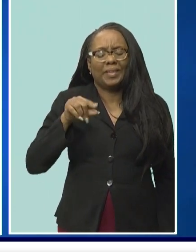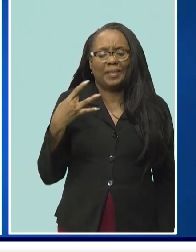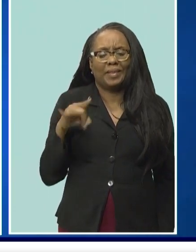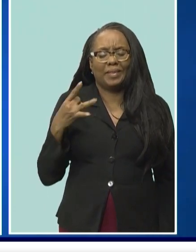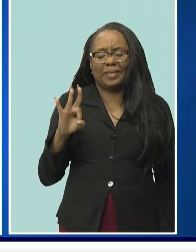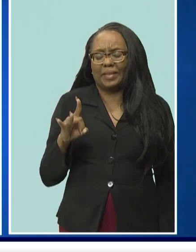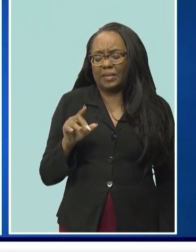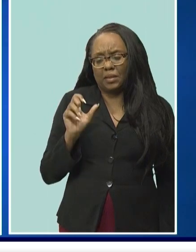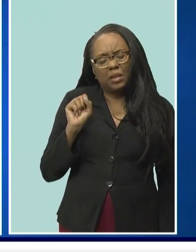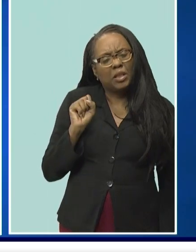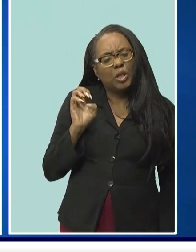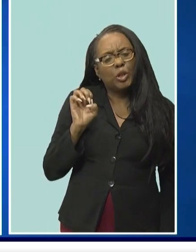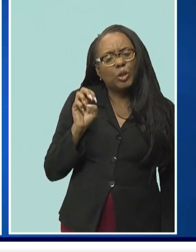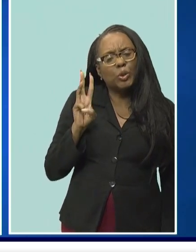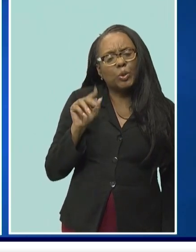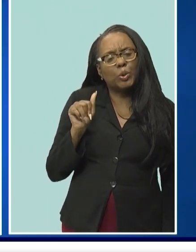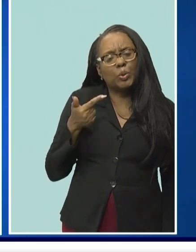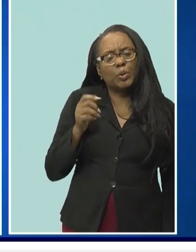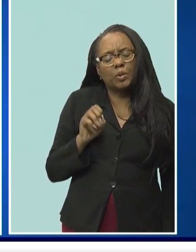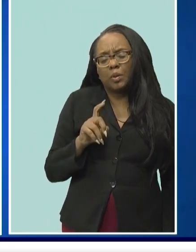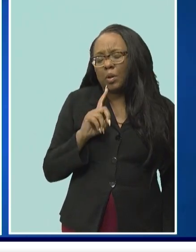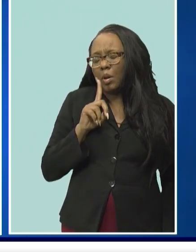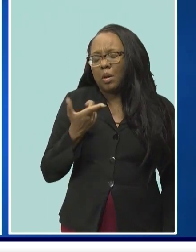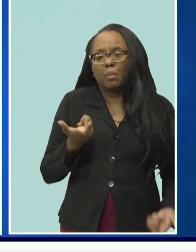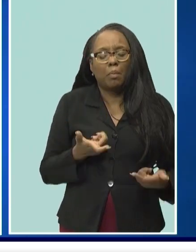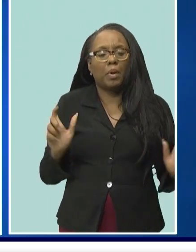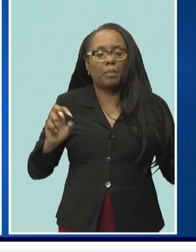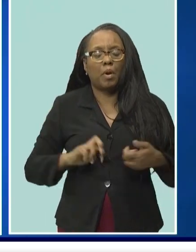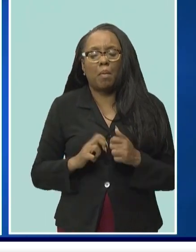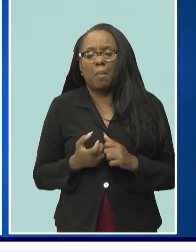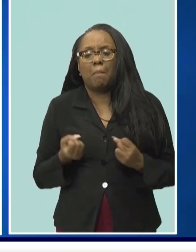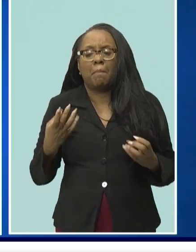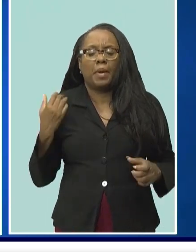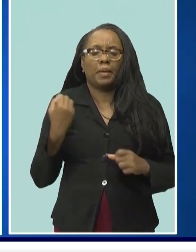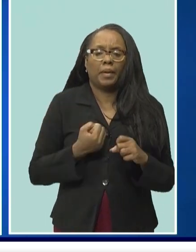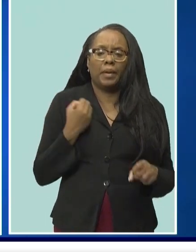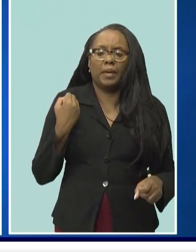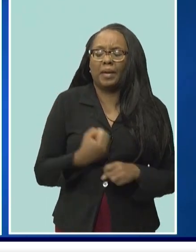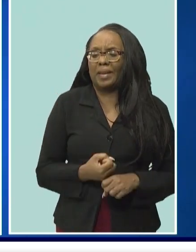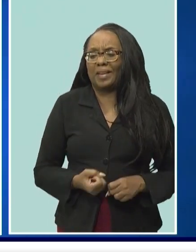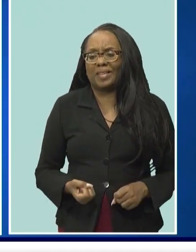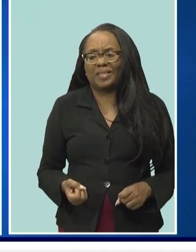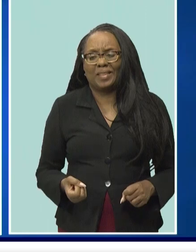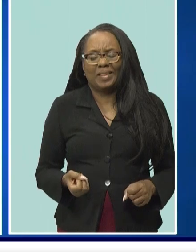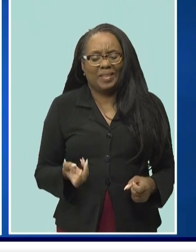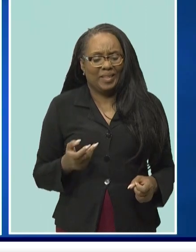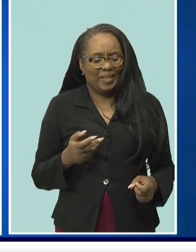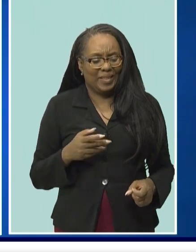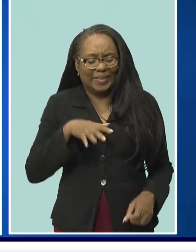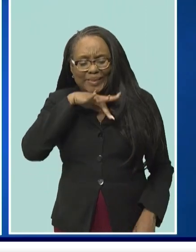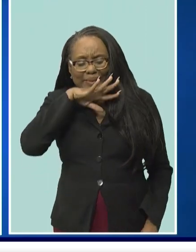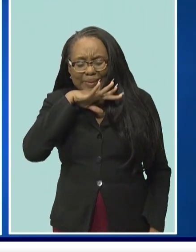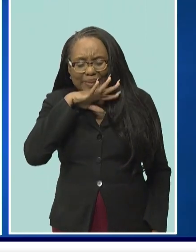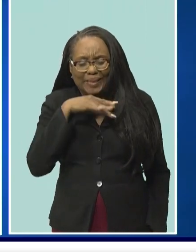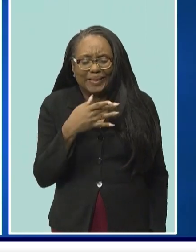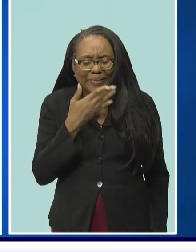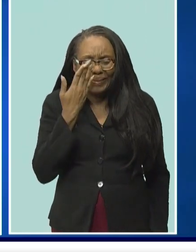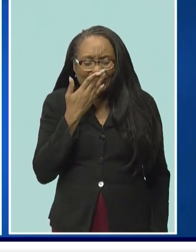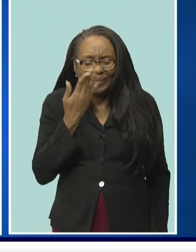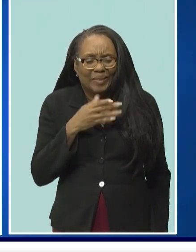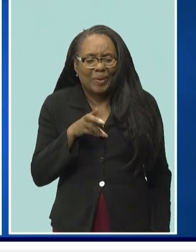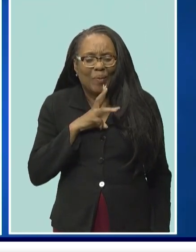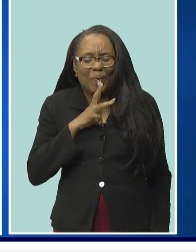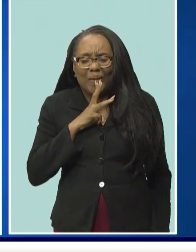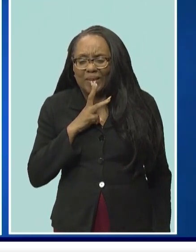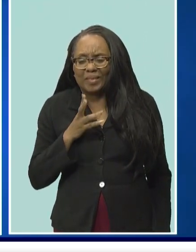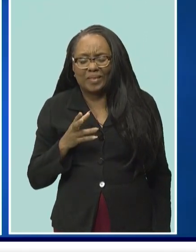to years of neglect or not targeting it with the type of economic support that it would have